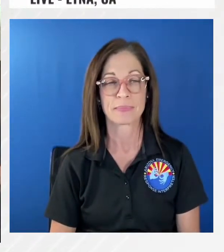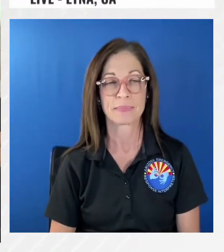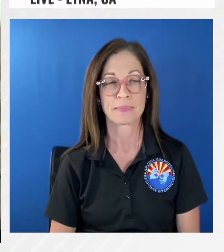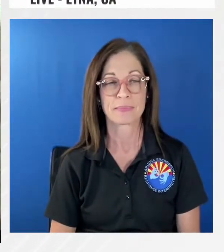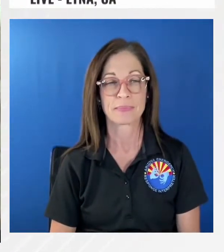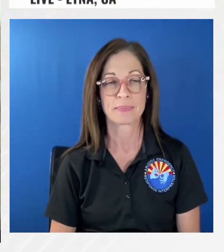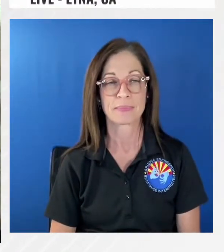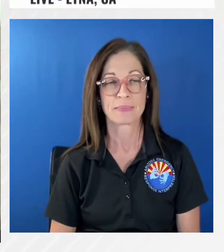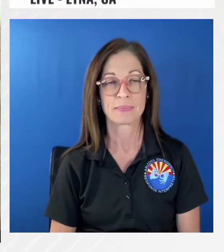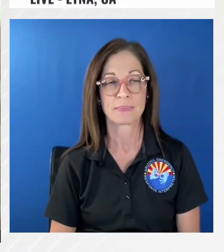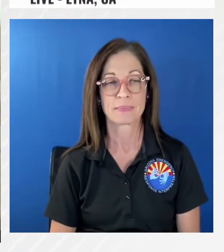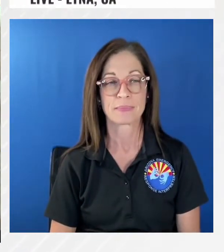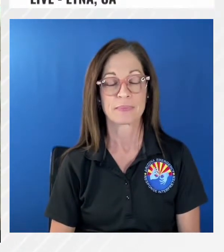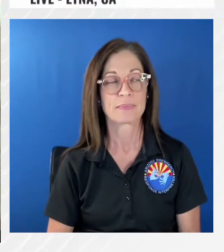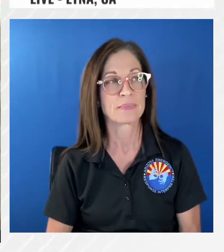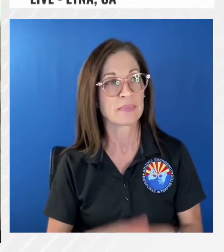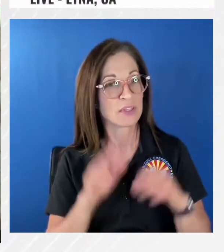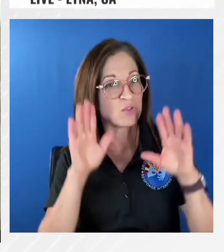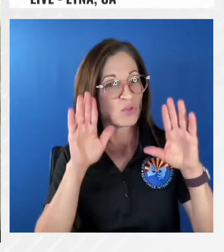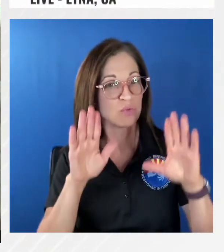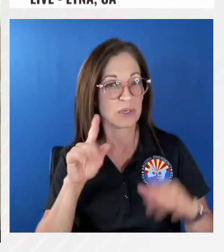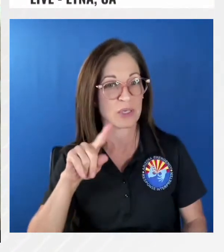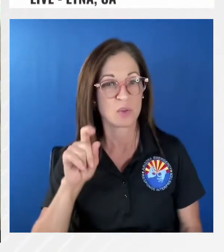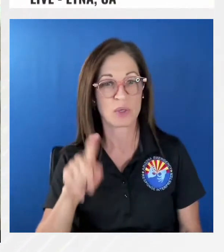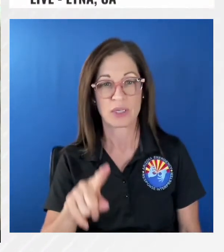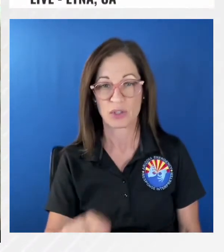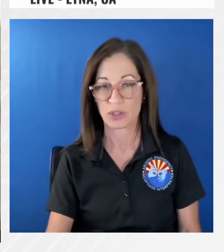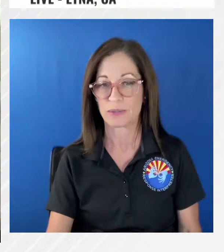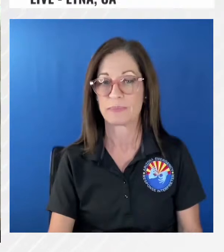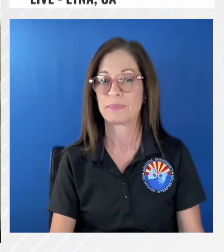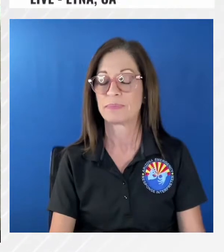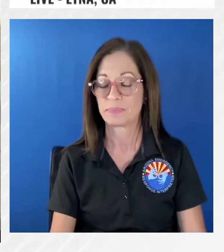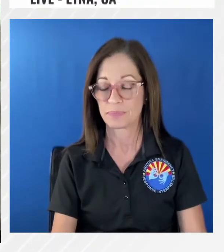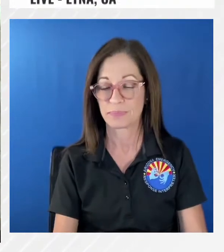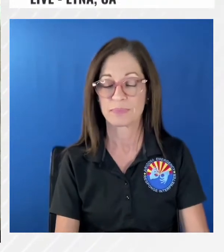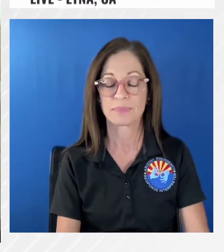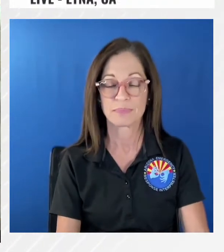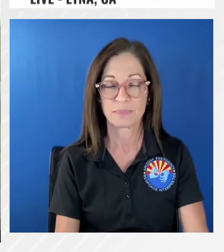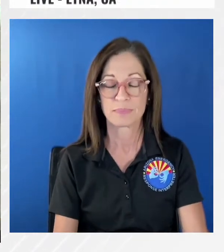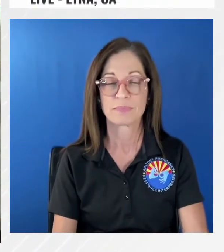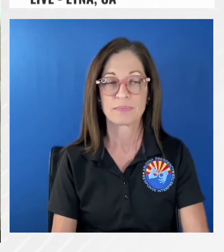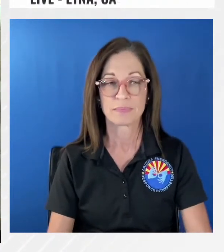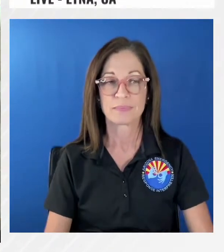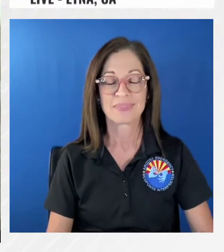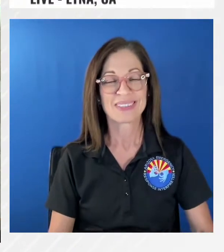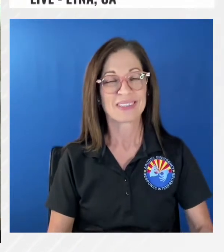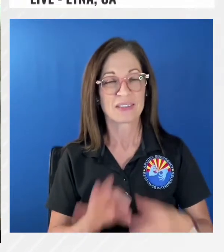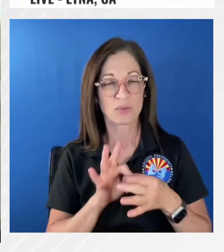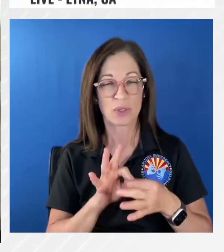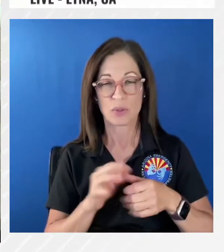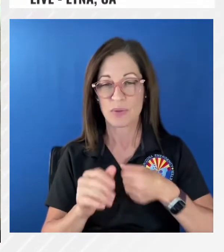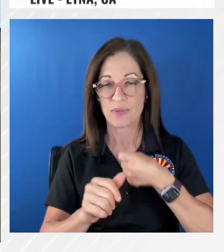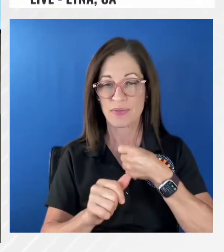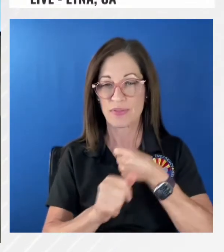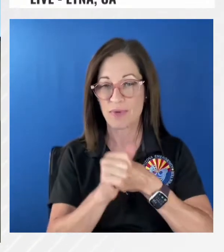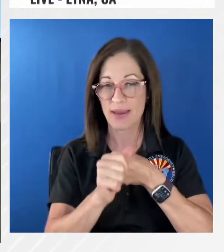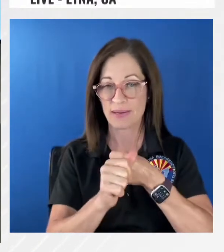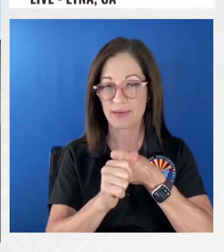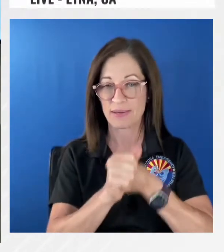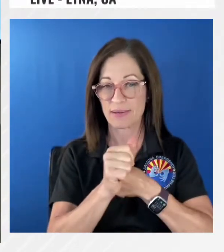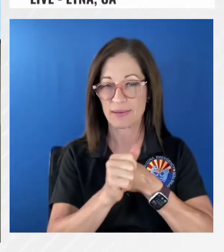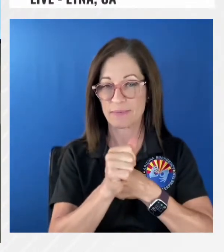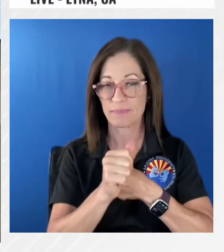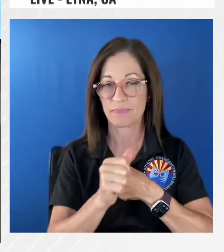It's a great question. Okay, so it really is about the threat and how imminent it is. So